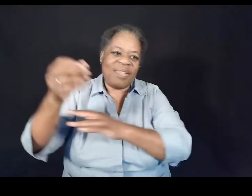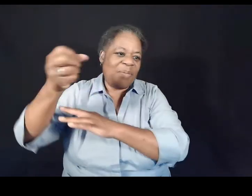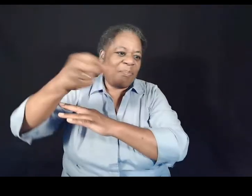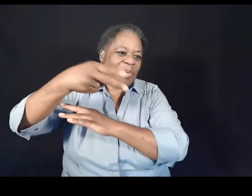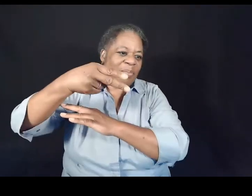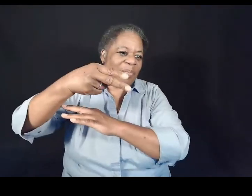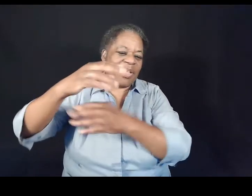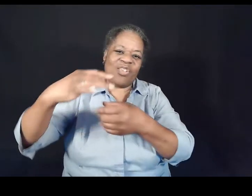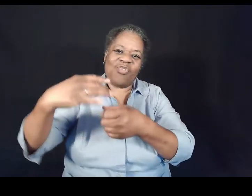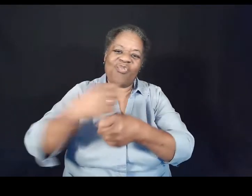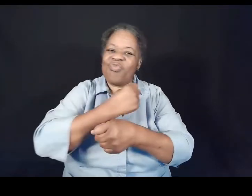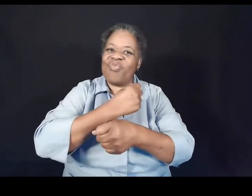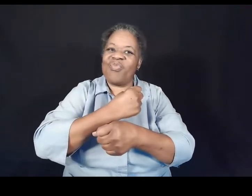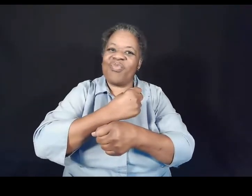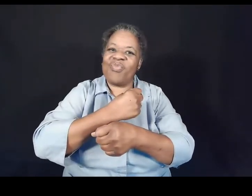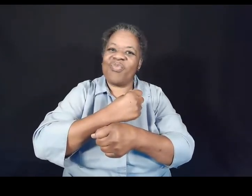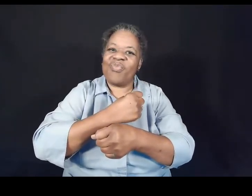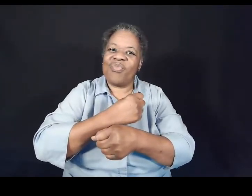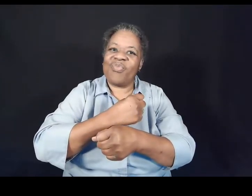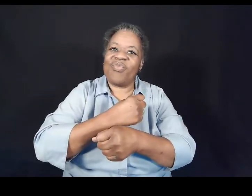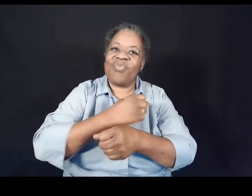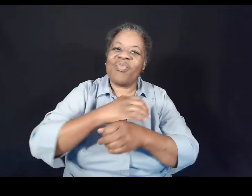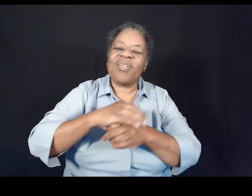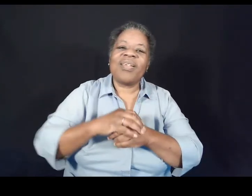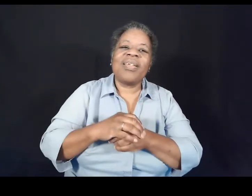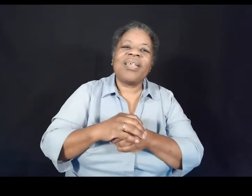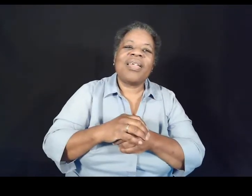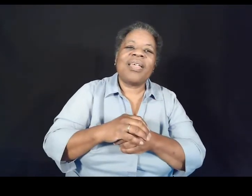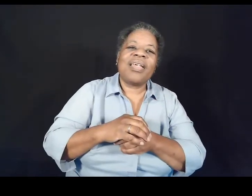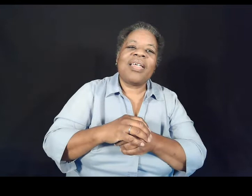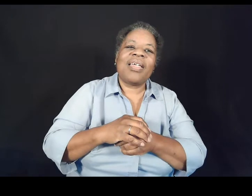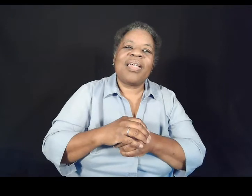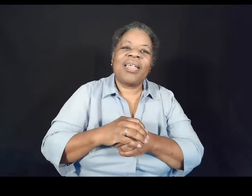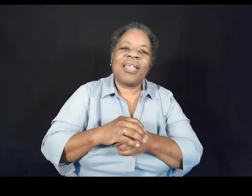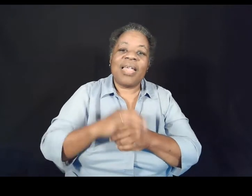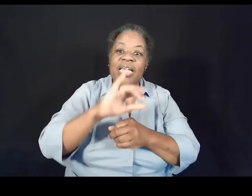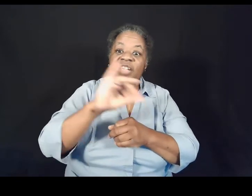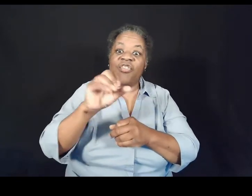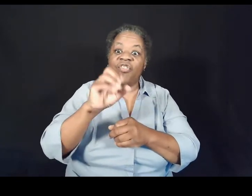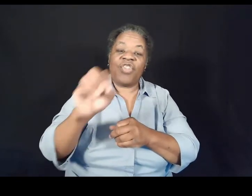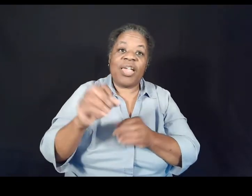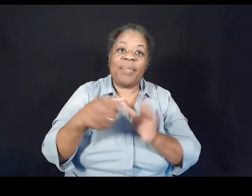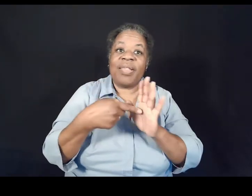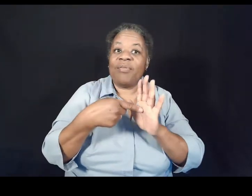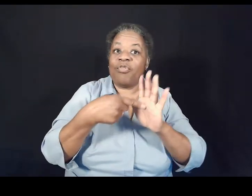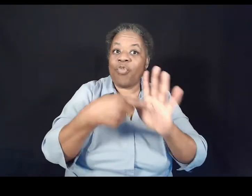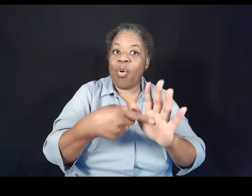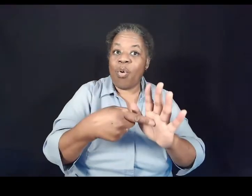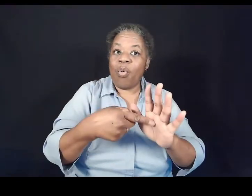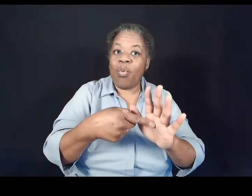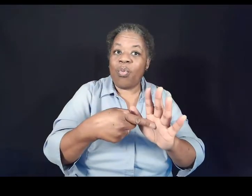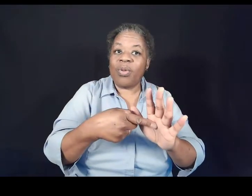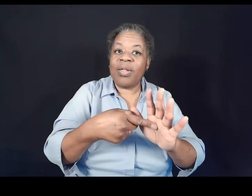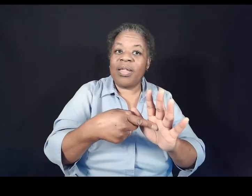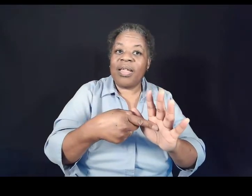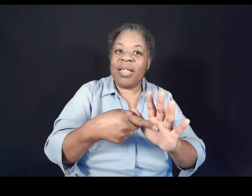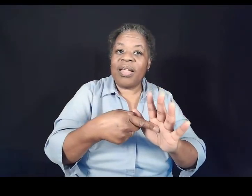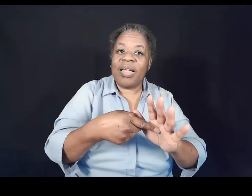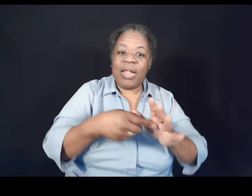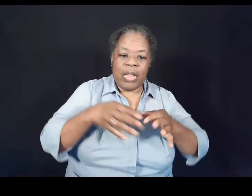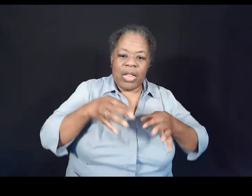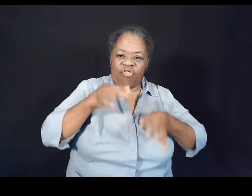Do you see what James has done here? In a handful of verses, he has taken us from the judge's